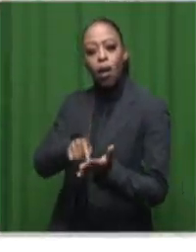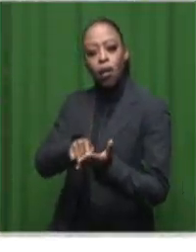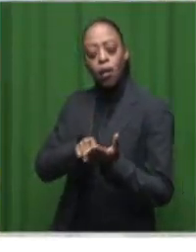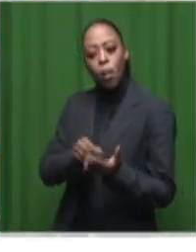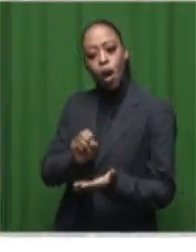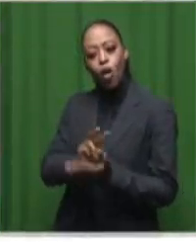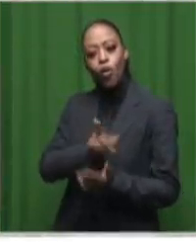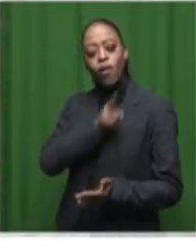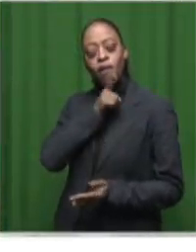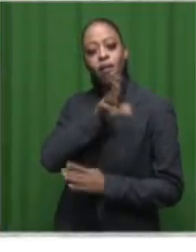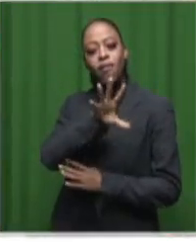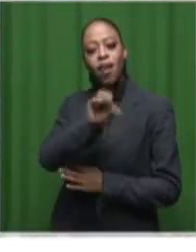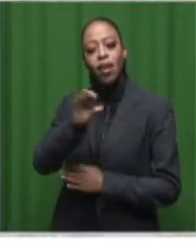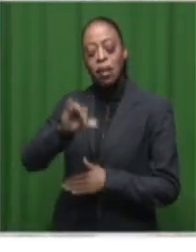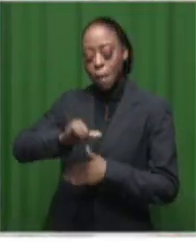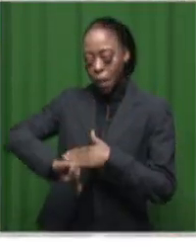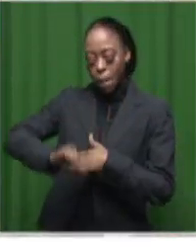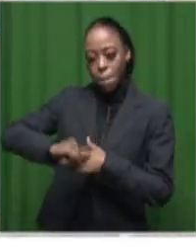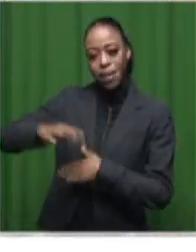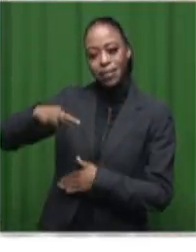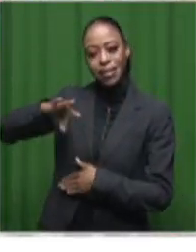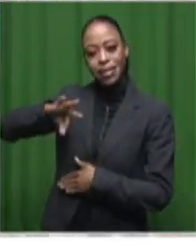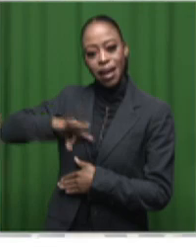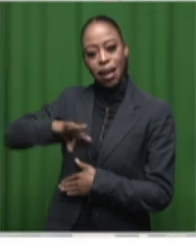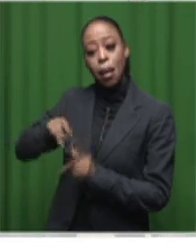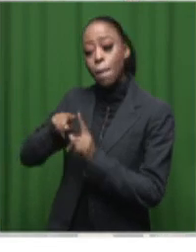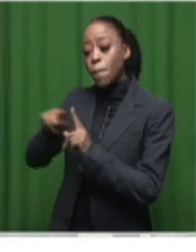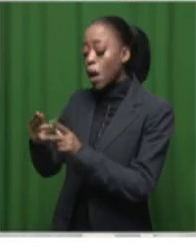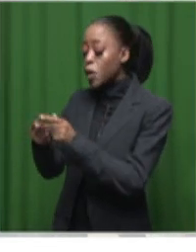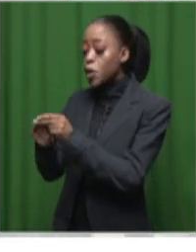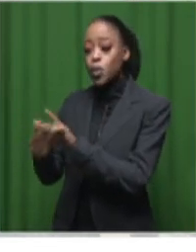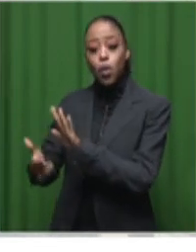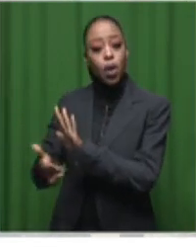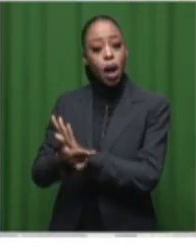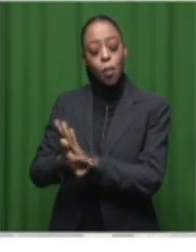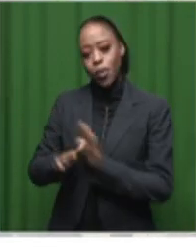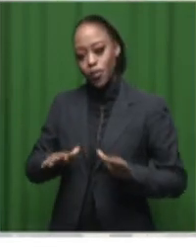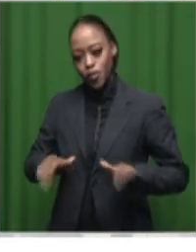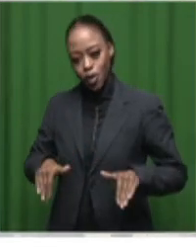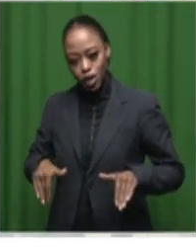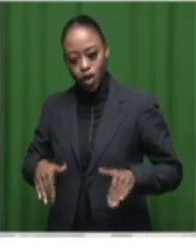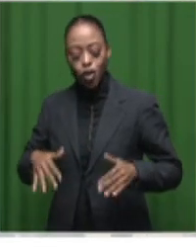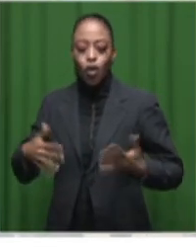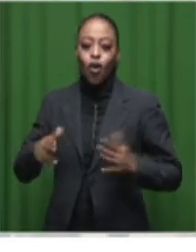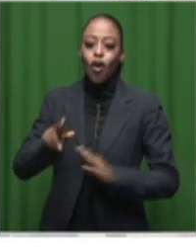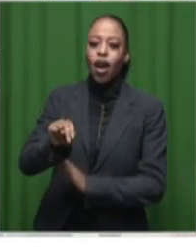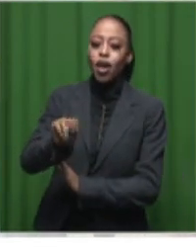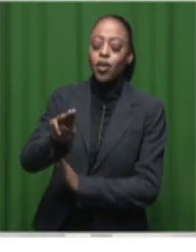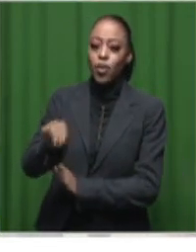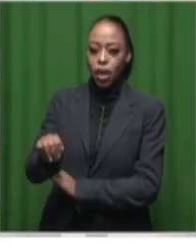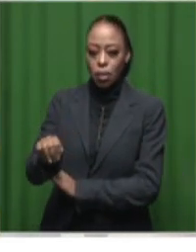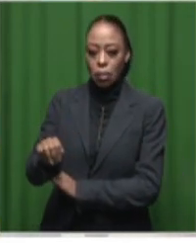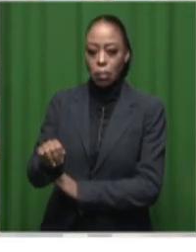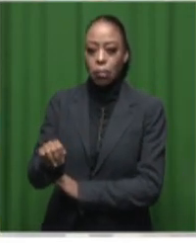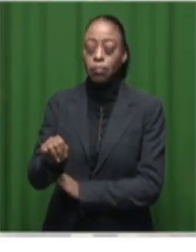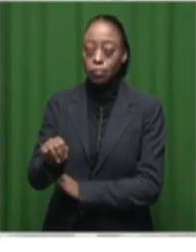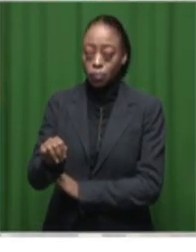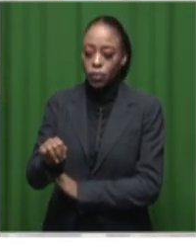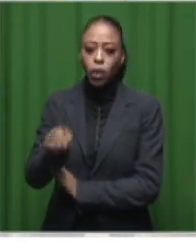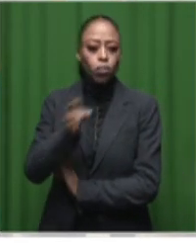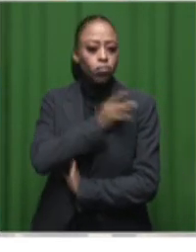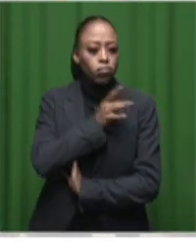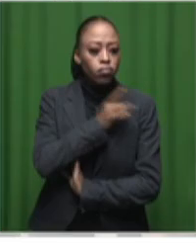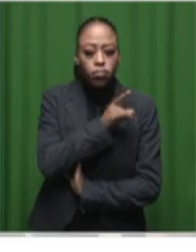rand monthly salary. The strike was not sanctioned by their union then, the NUM. Reports of intimidation were